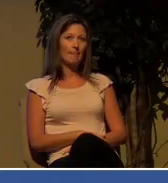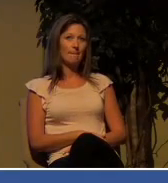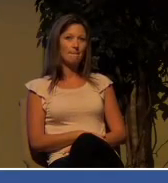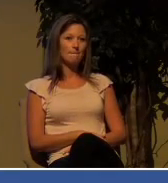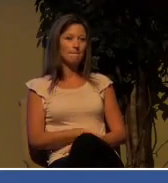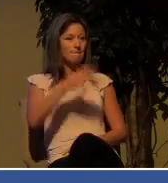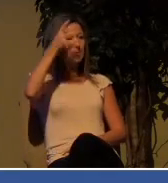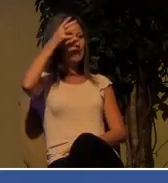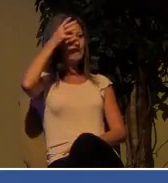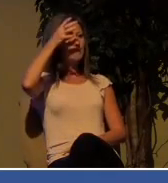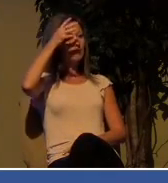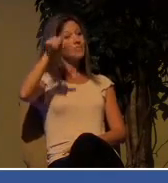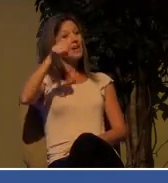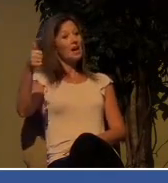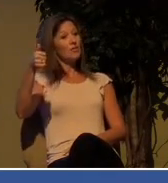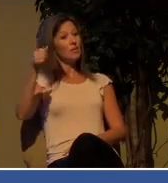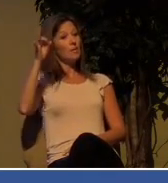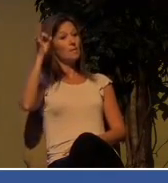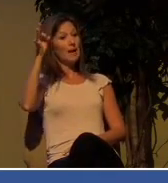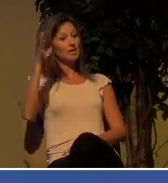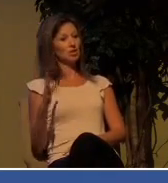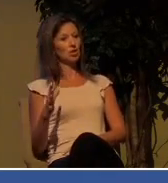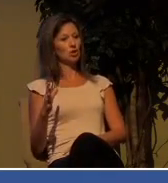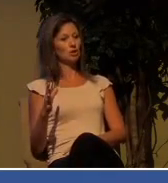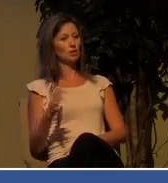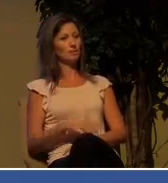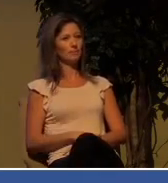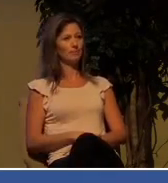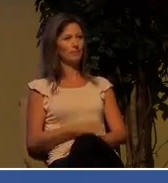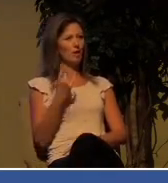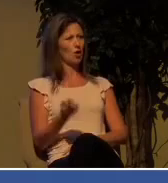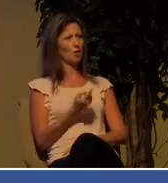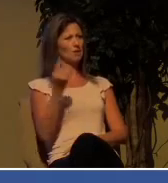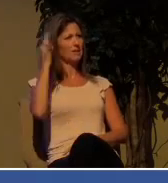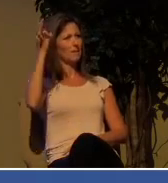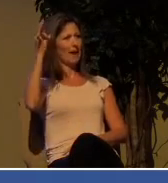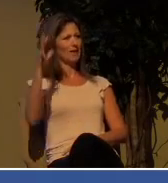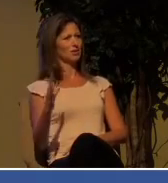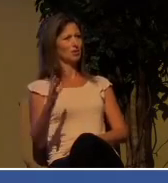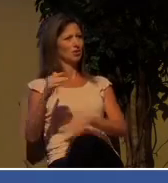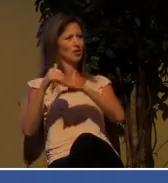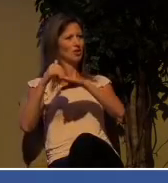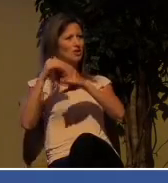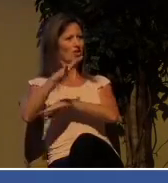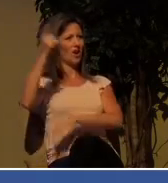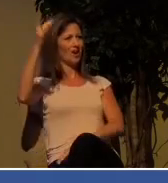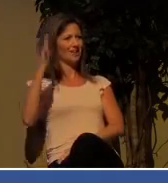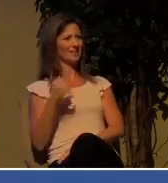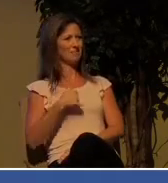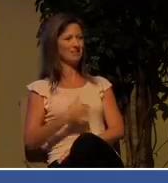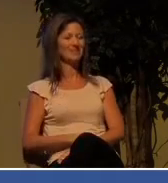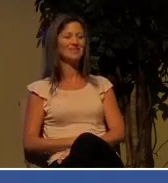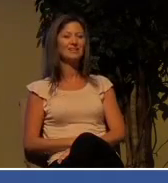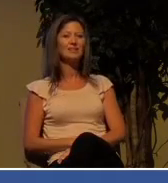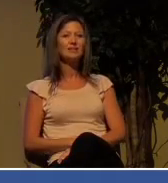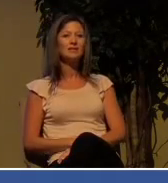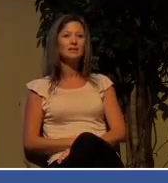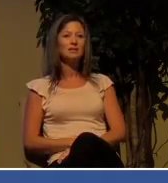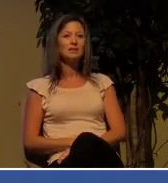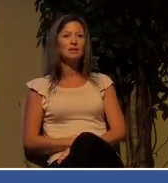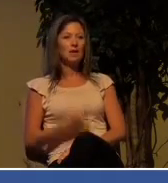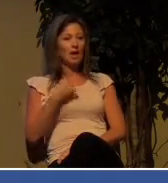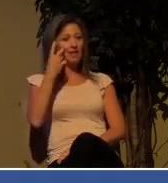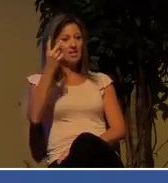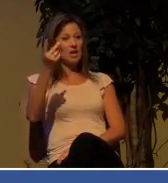He sent another pastor into my life. I don't know why pastors in particular, but he sent another pastor into my life. And when he